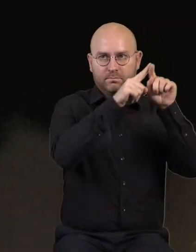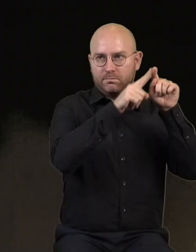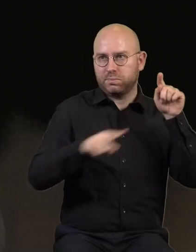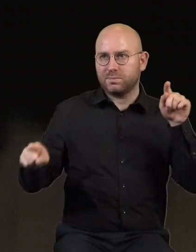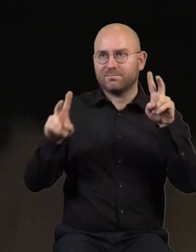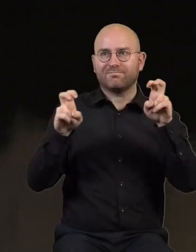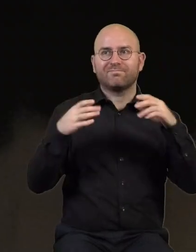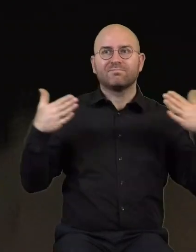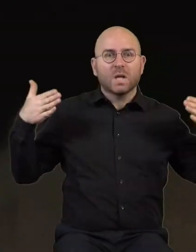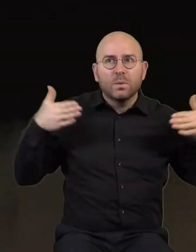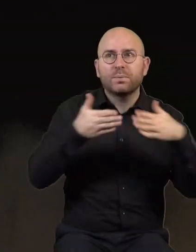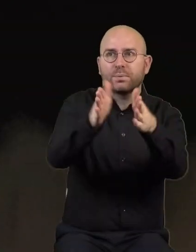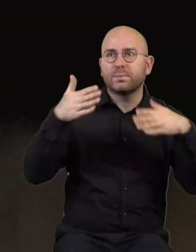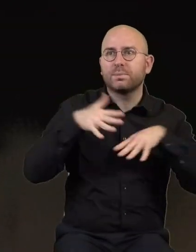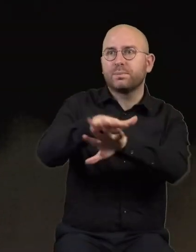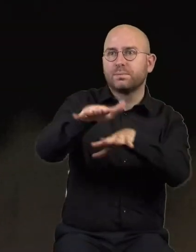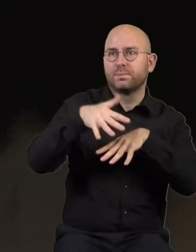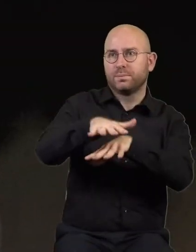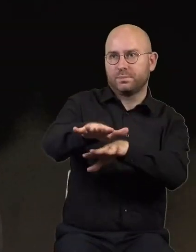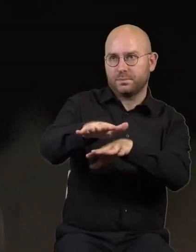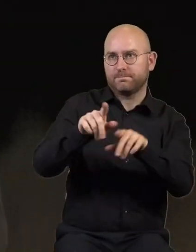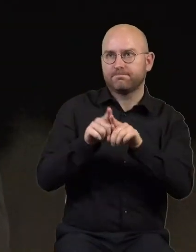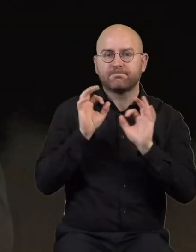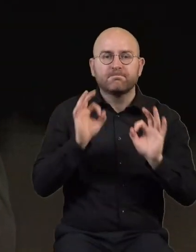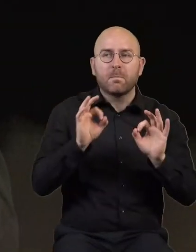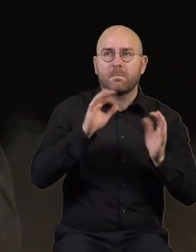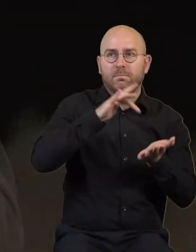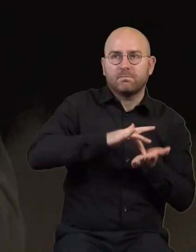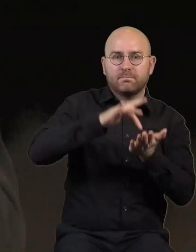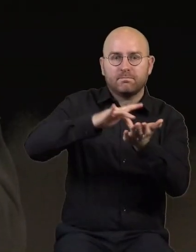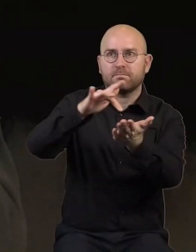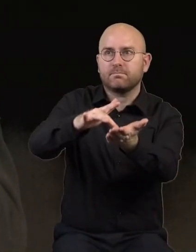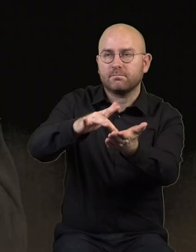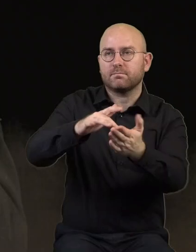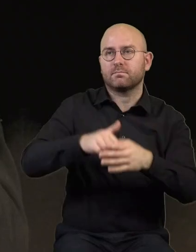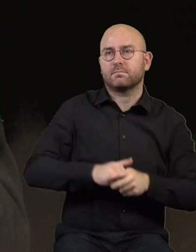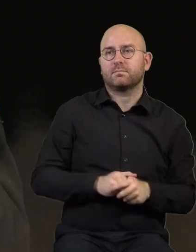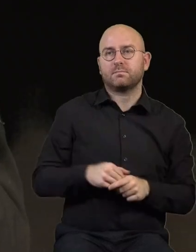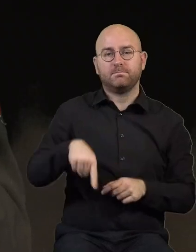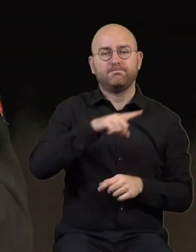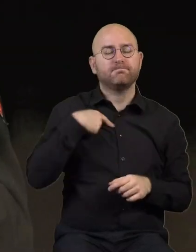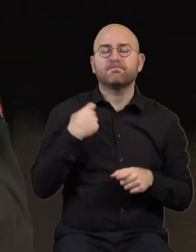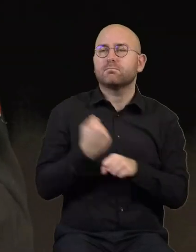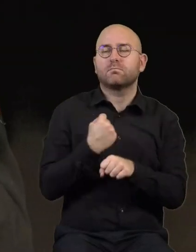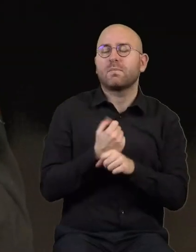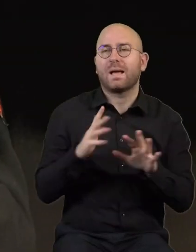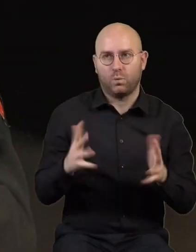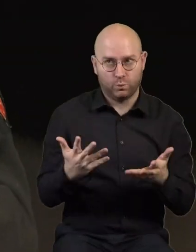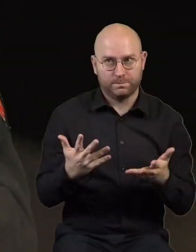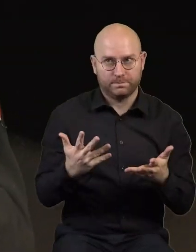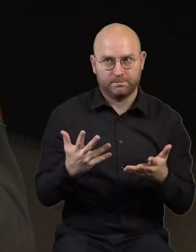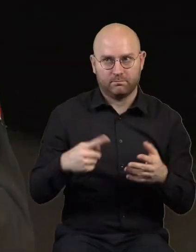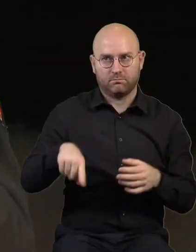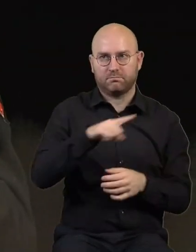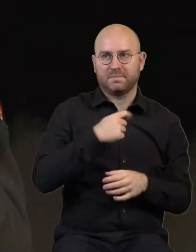hotspots. But what we also do is, we don't do it in our own corner. We talked to the US,